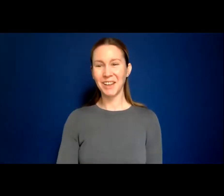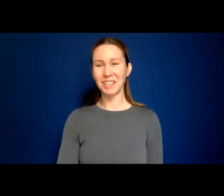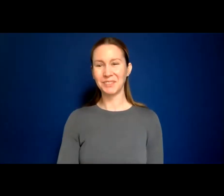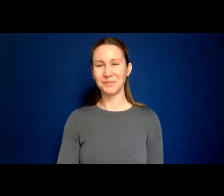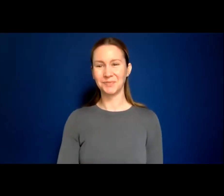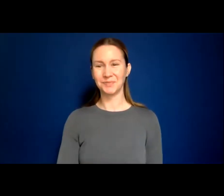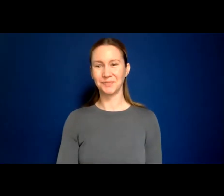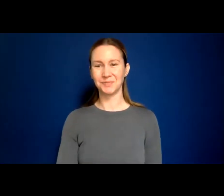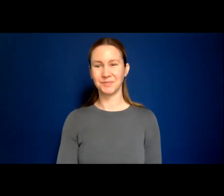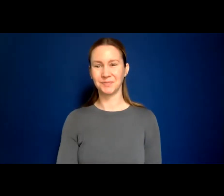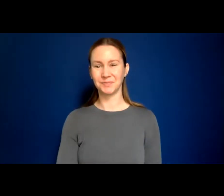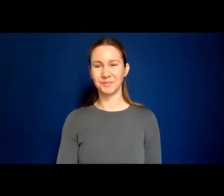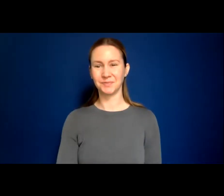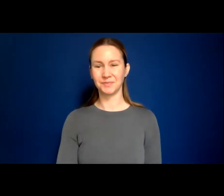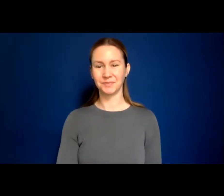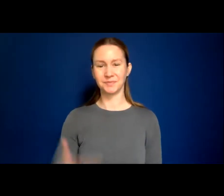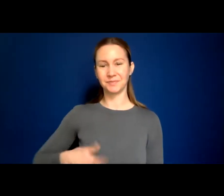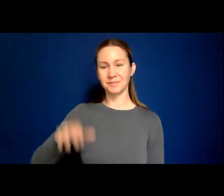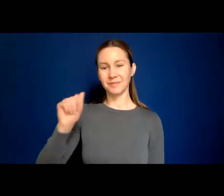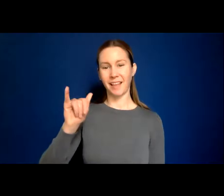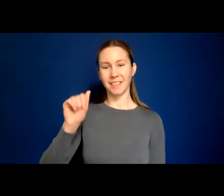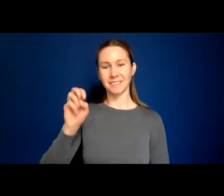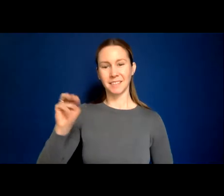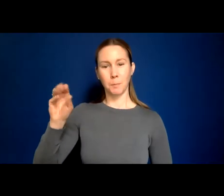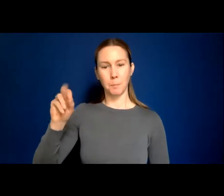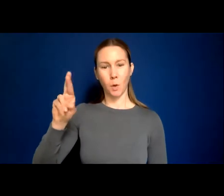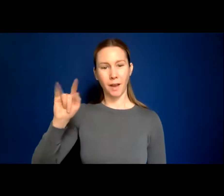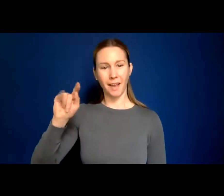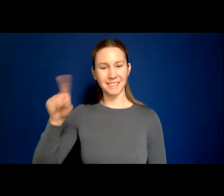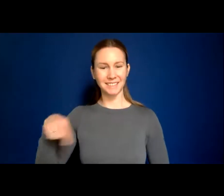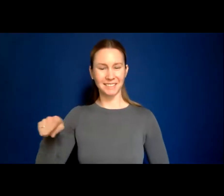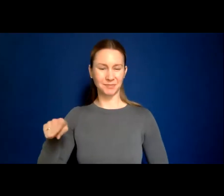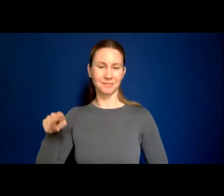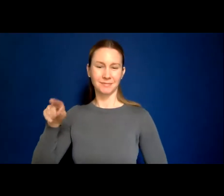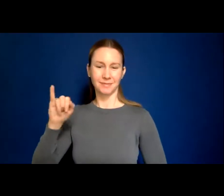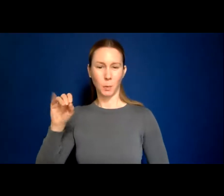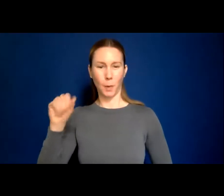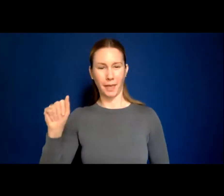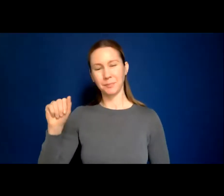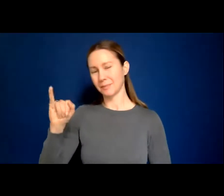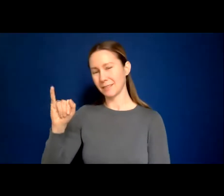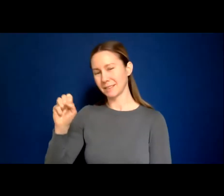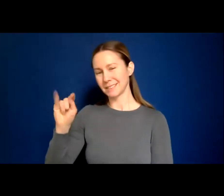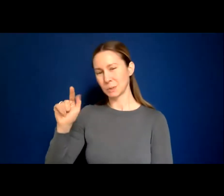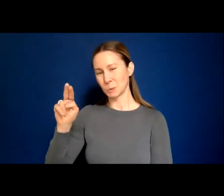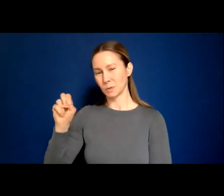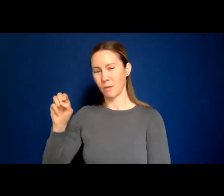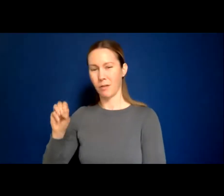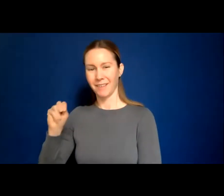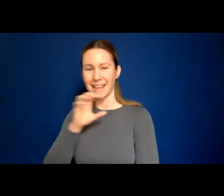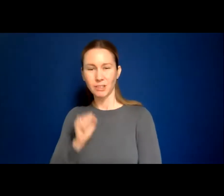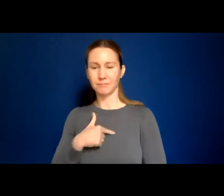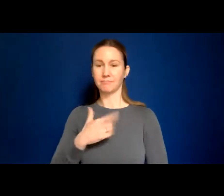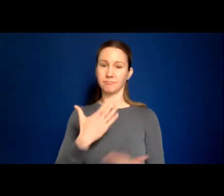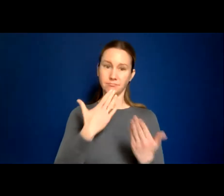Let me go ahead and start by saying I'm Alison Moritz at the Institute on Aging, and I am so thankful for everything that Amanda and Dr.